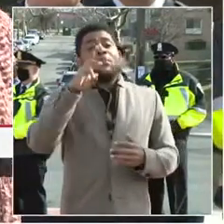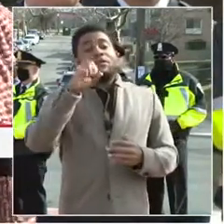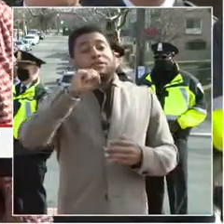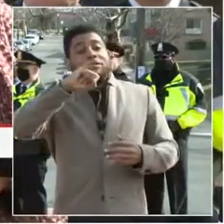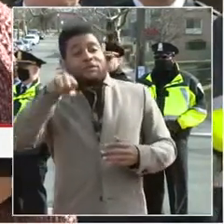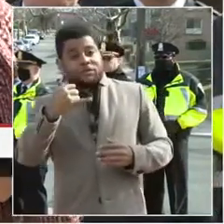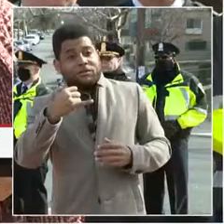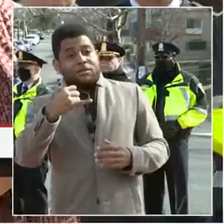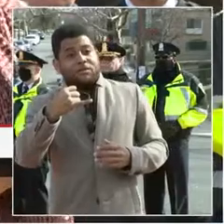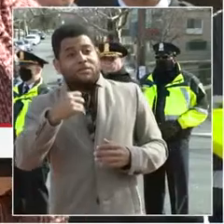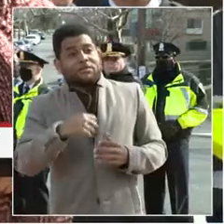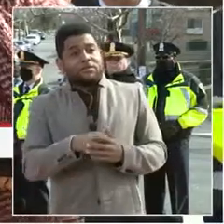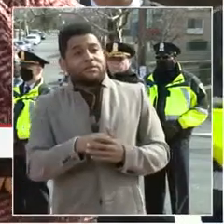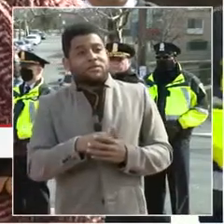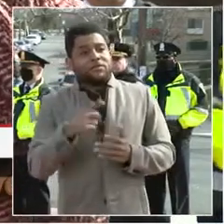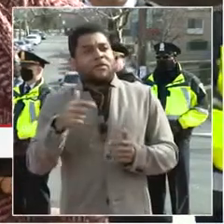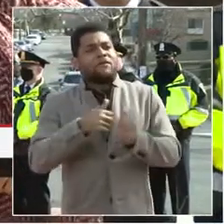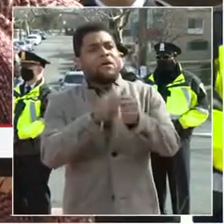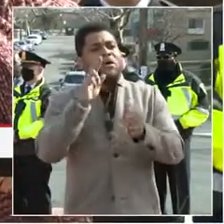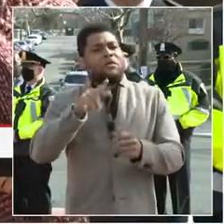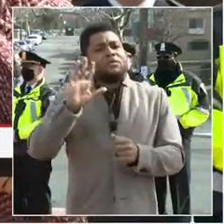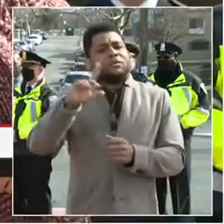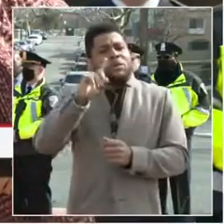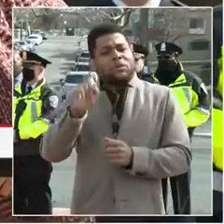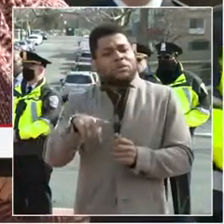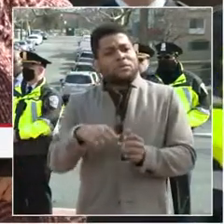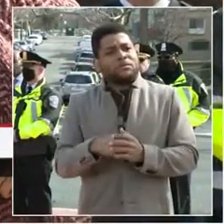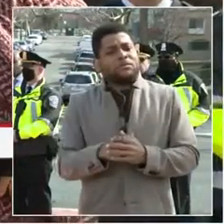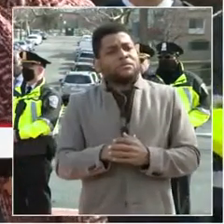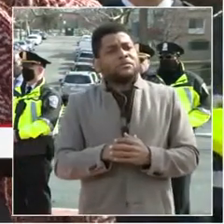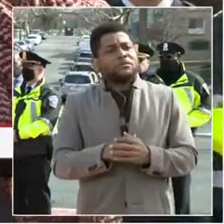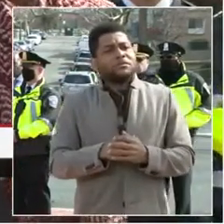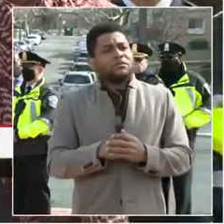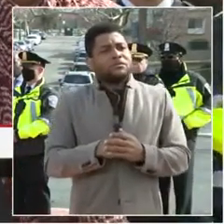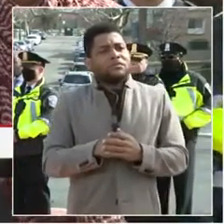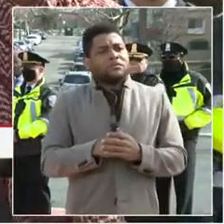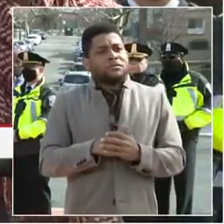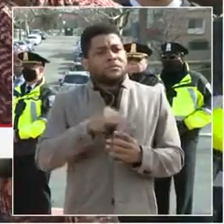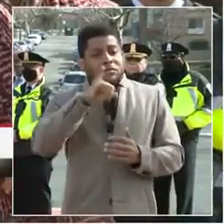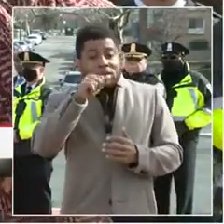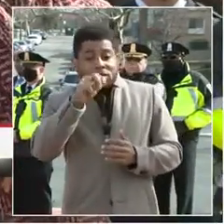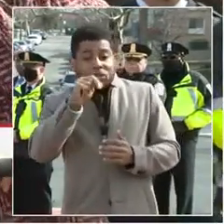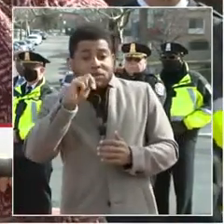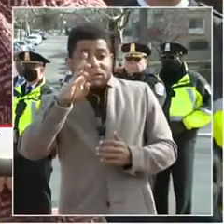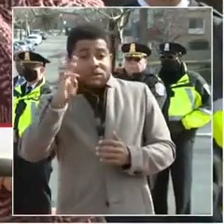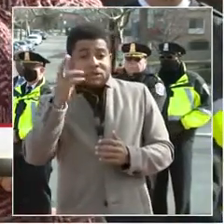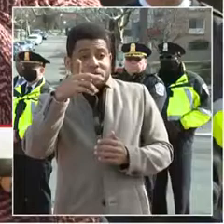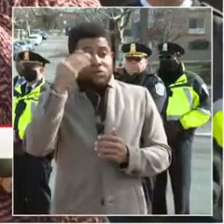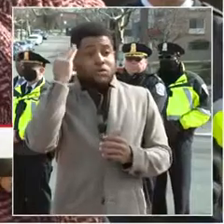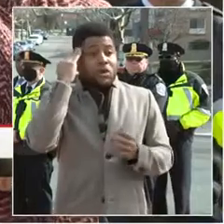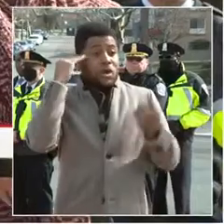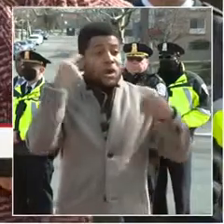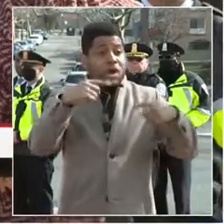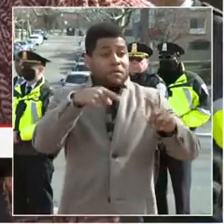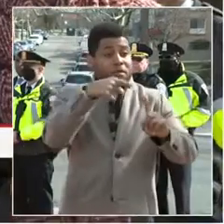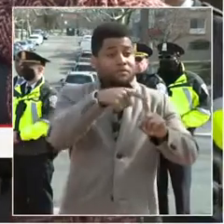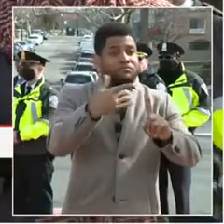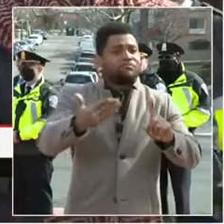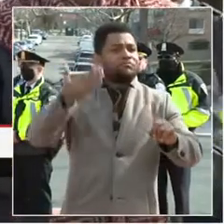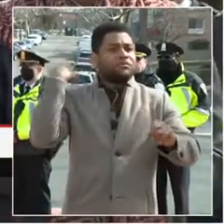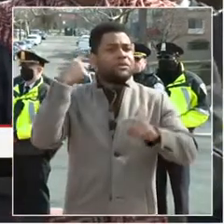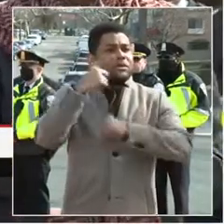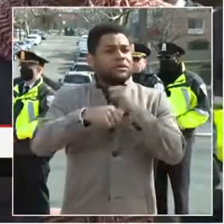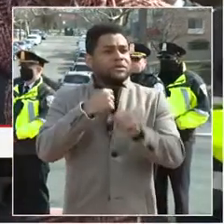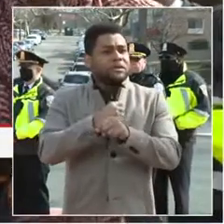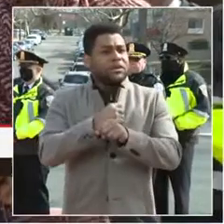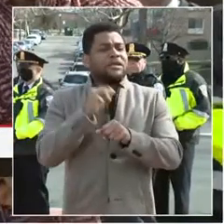on that last question to the chief. Does January 6th, what happened on January 6th, factor into your posture now when you're